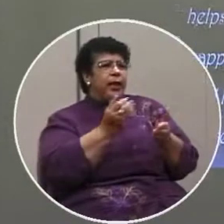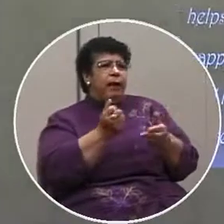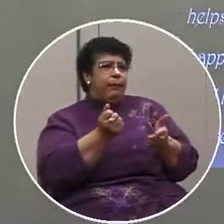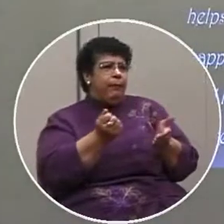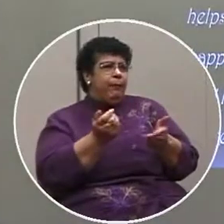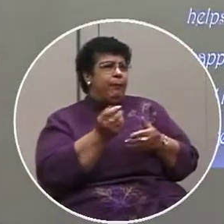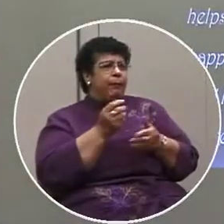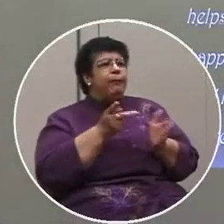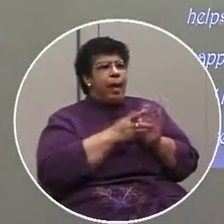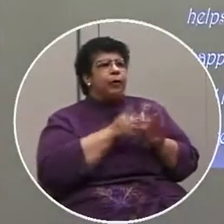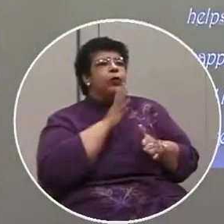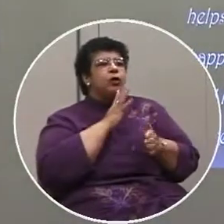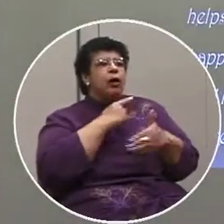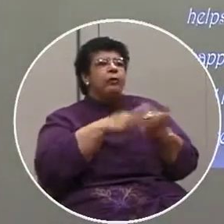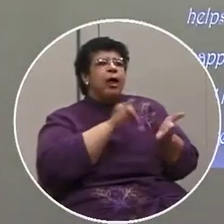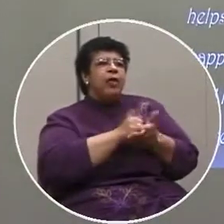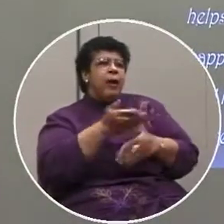November.